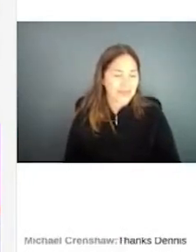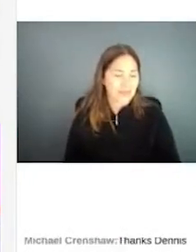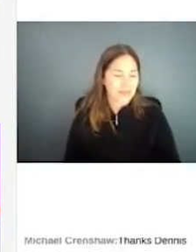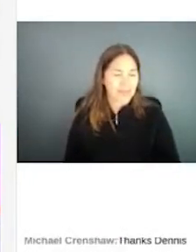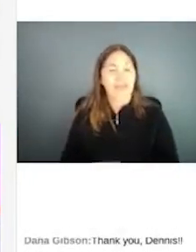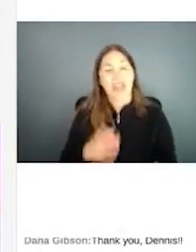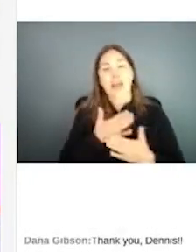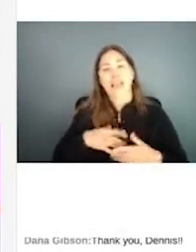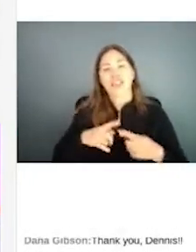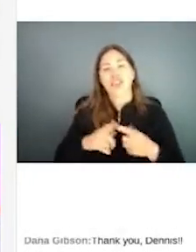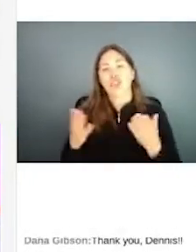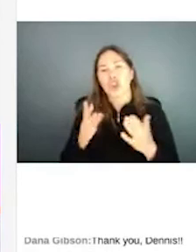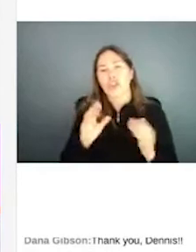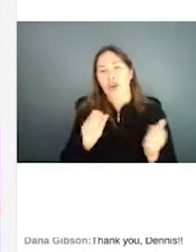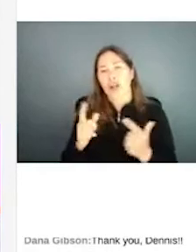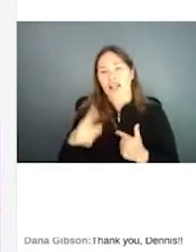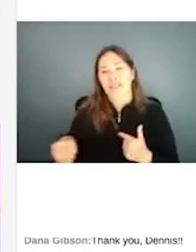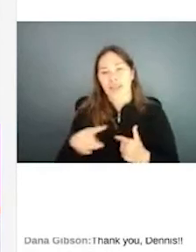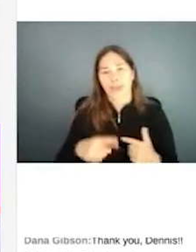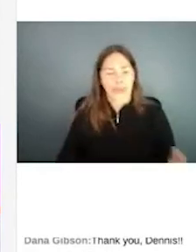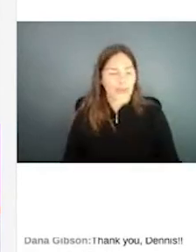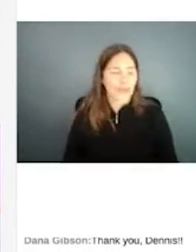Pleasure to serve y'all.